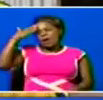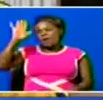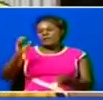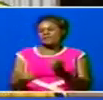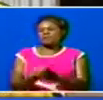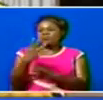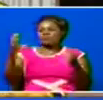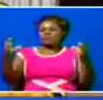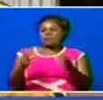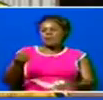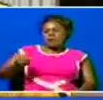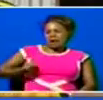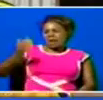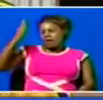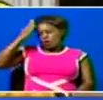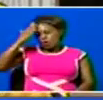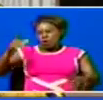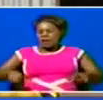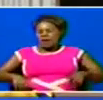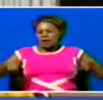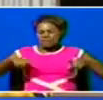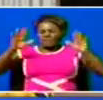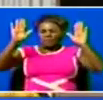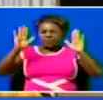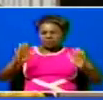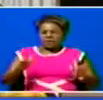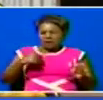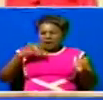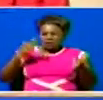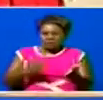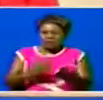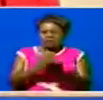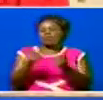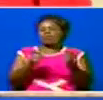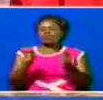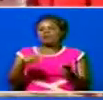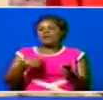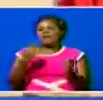among communities and let girls know that their lives matter and nobody has a right over their lives.